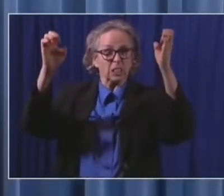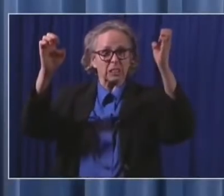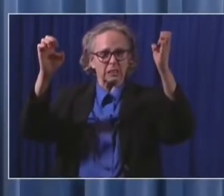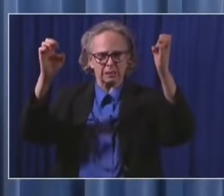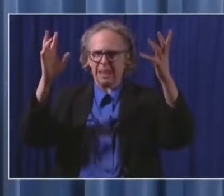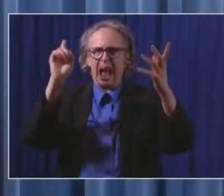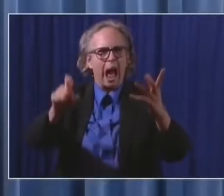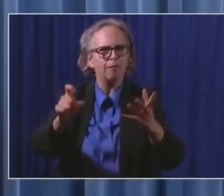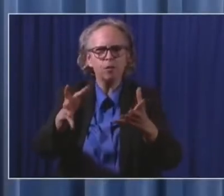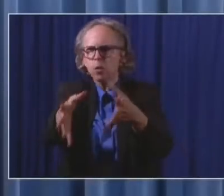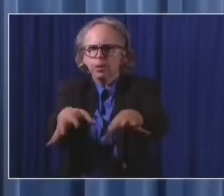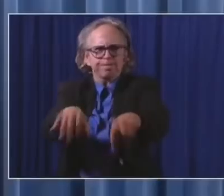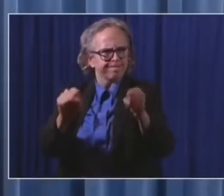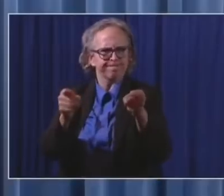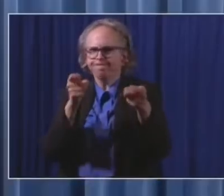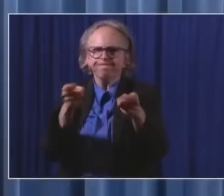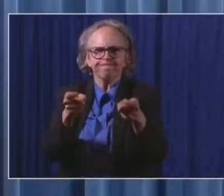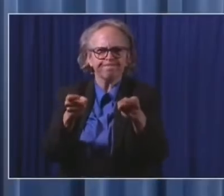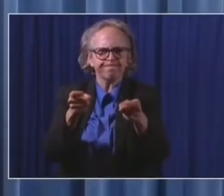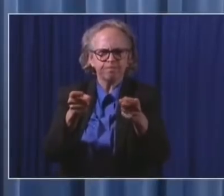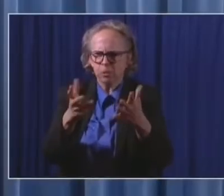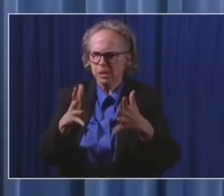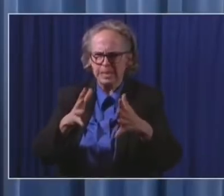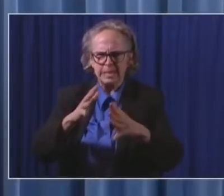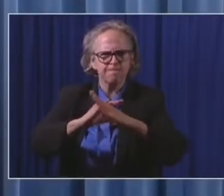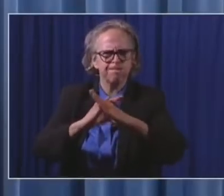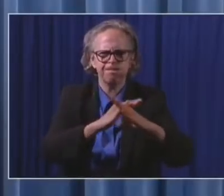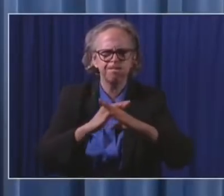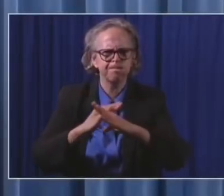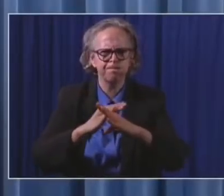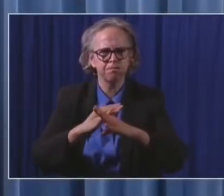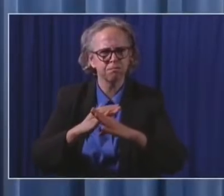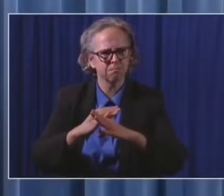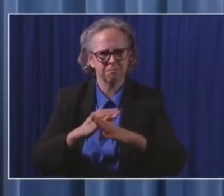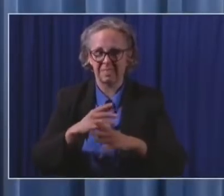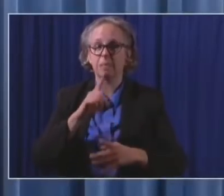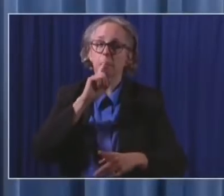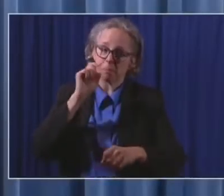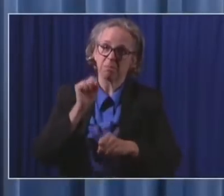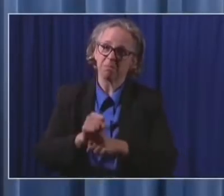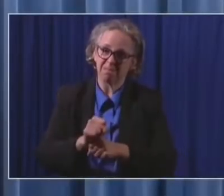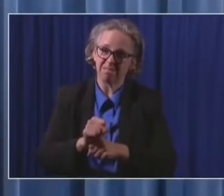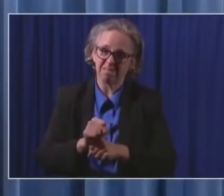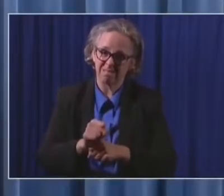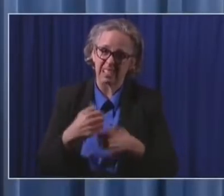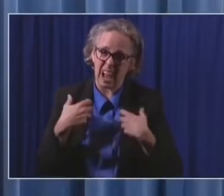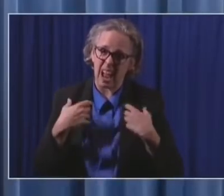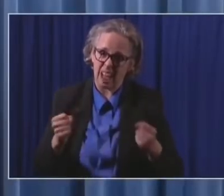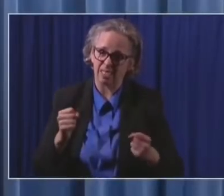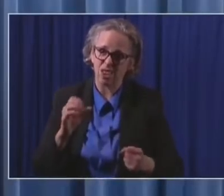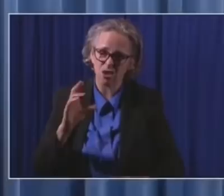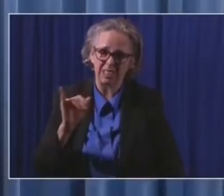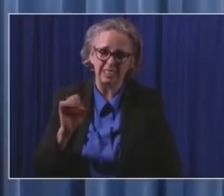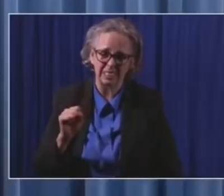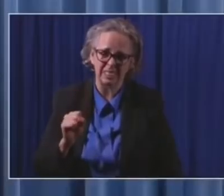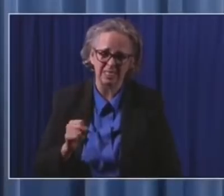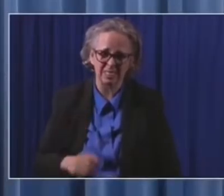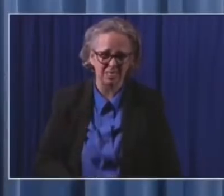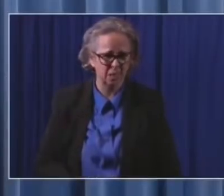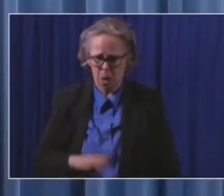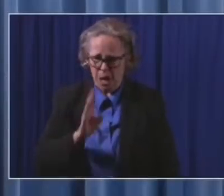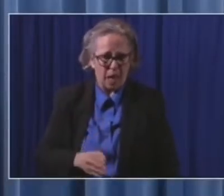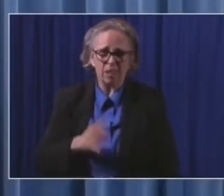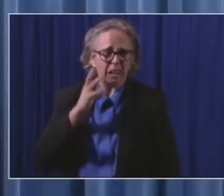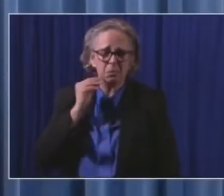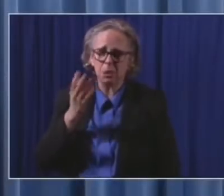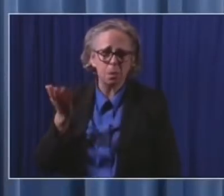able to take action that needed to be taken in an emergency basis when there was a public health